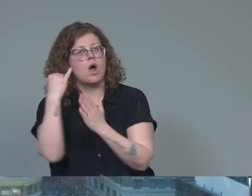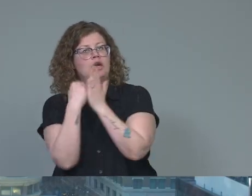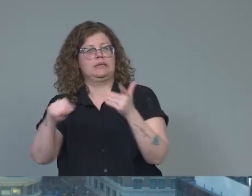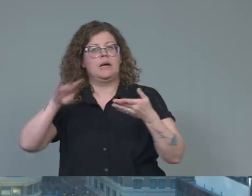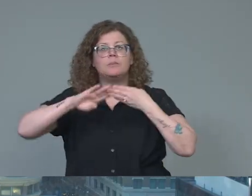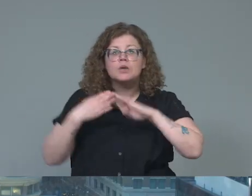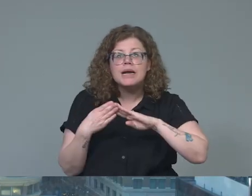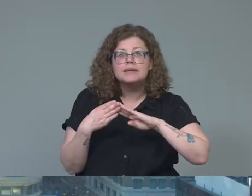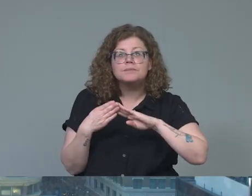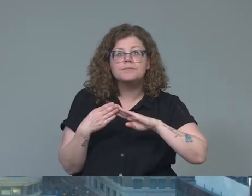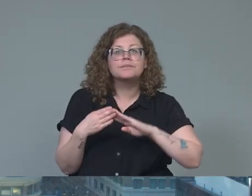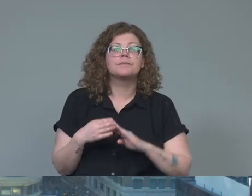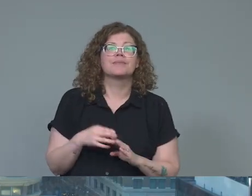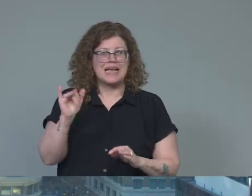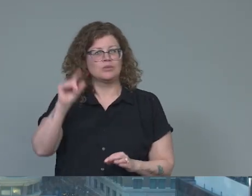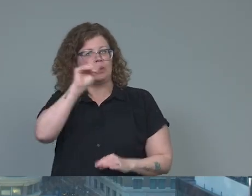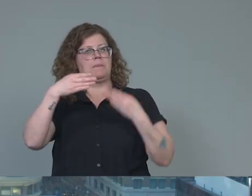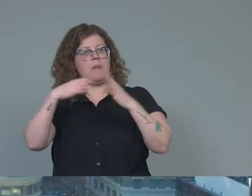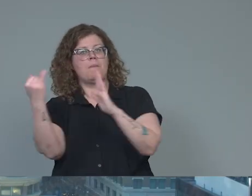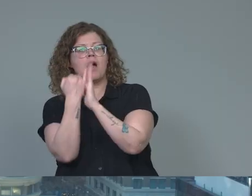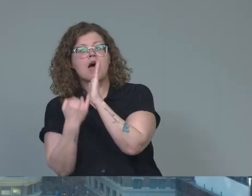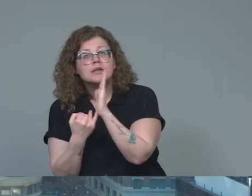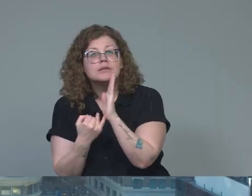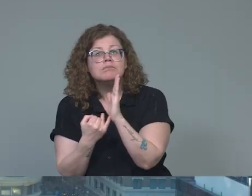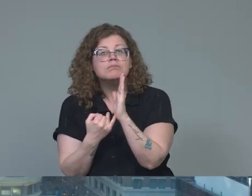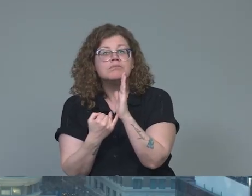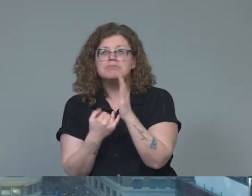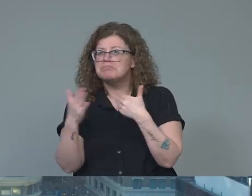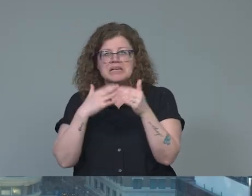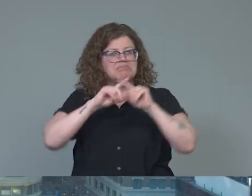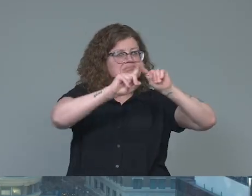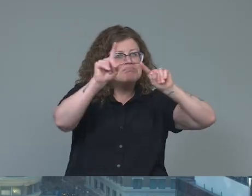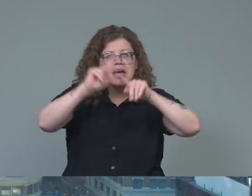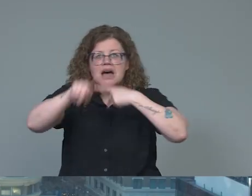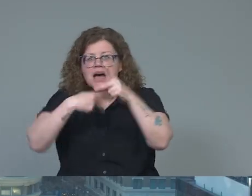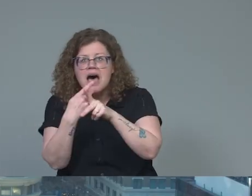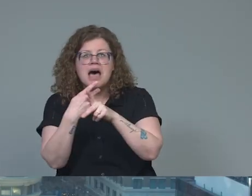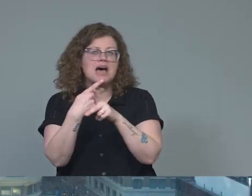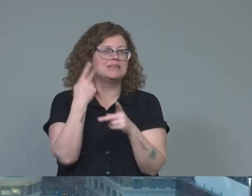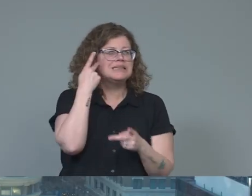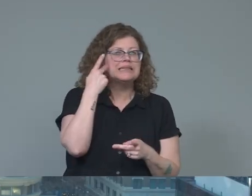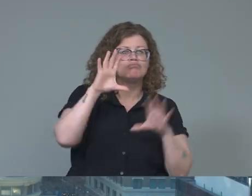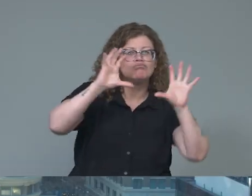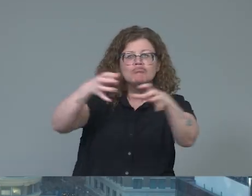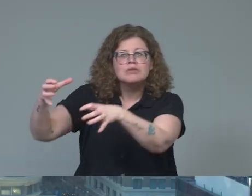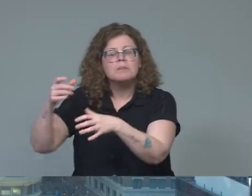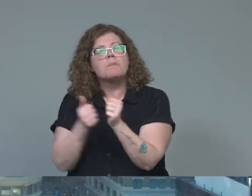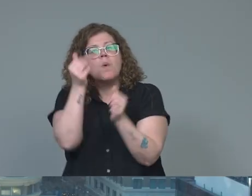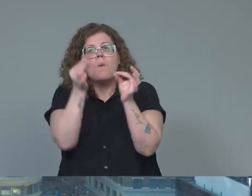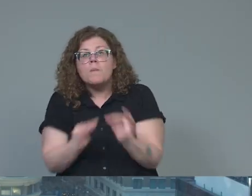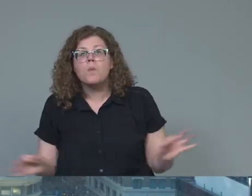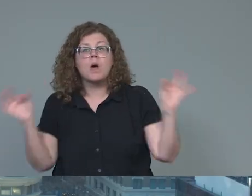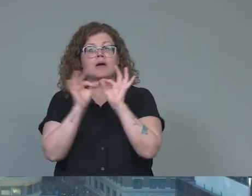other forms and other disciplines, and more importantly, in the expression of, right? Artists are our storytellers,